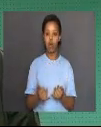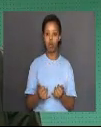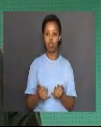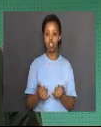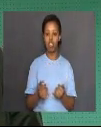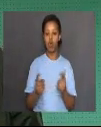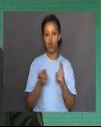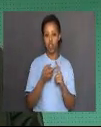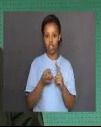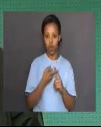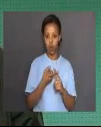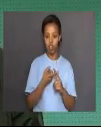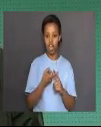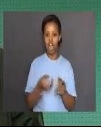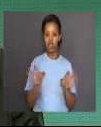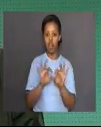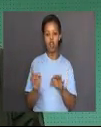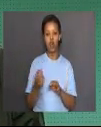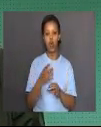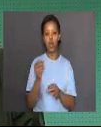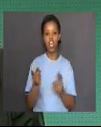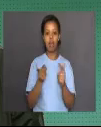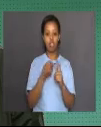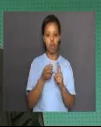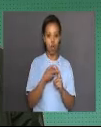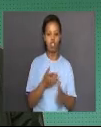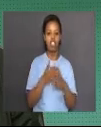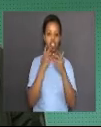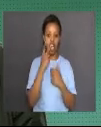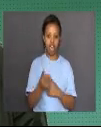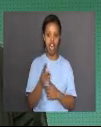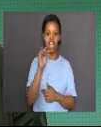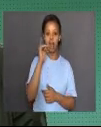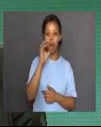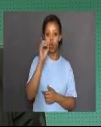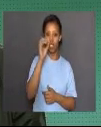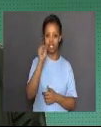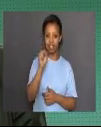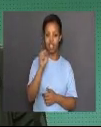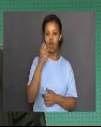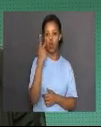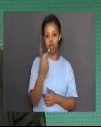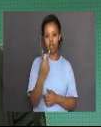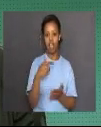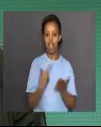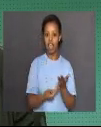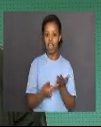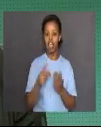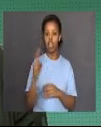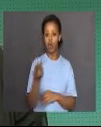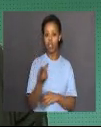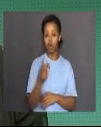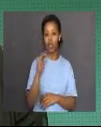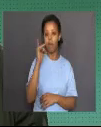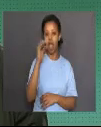the second primary stage, Meiosis 2. It is the second part of the